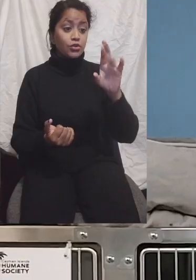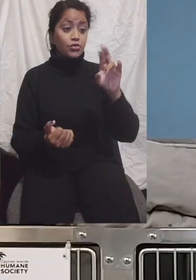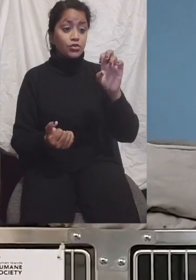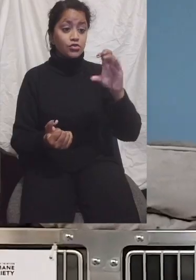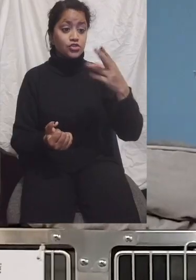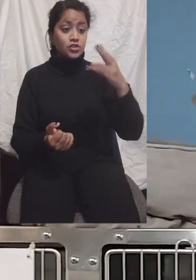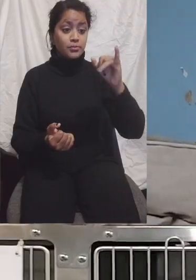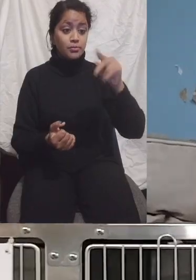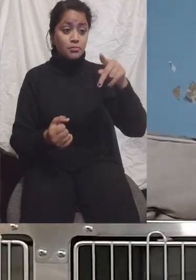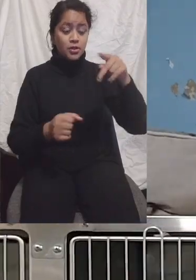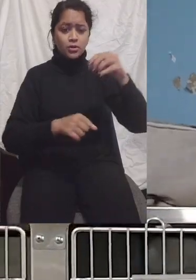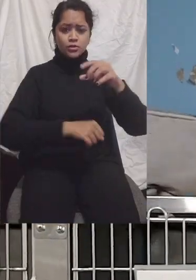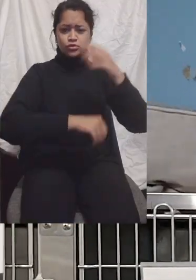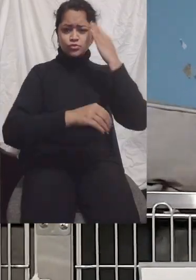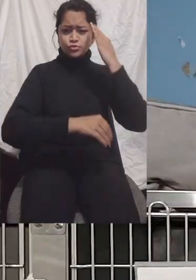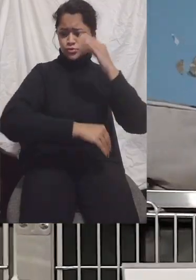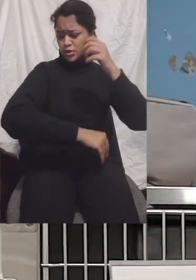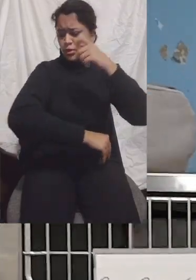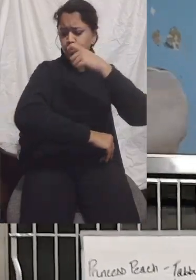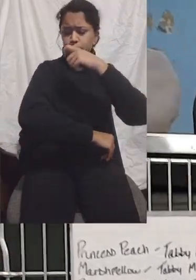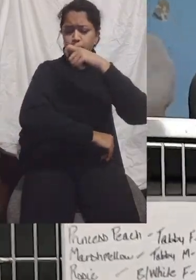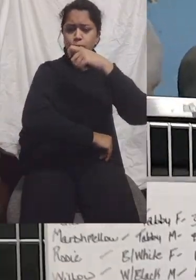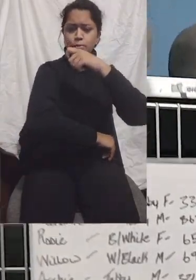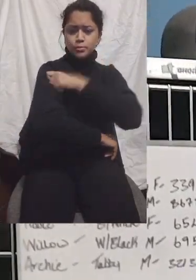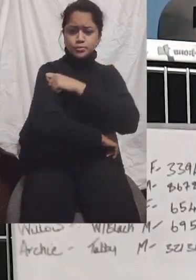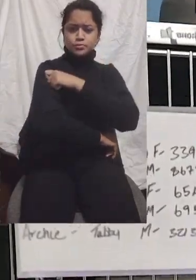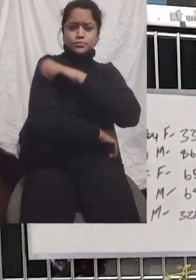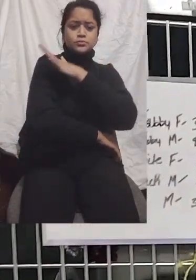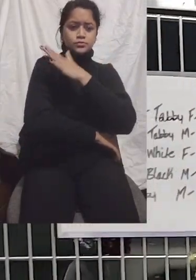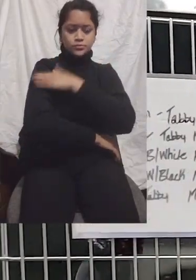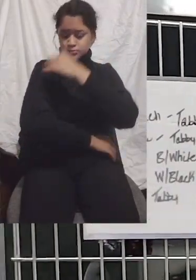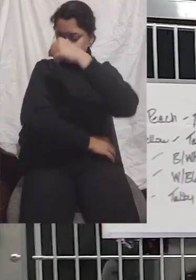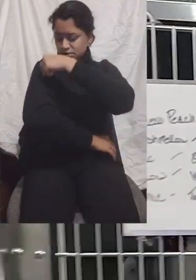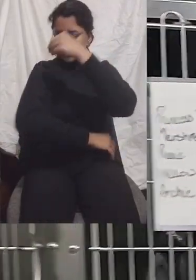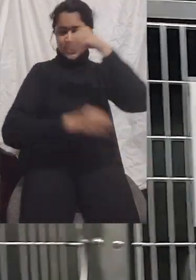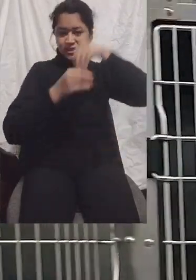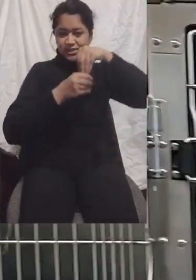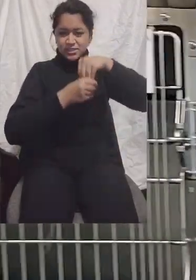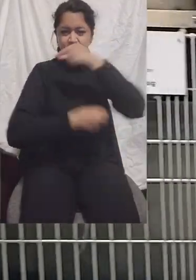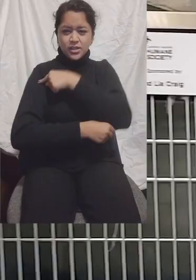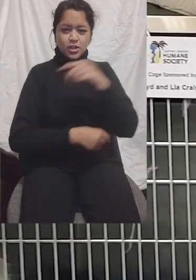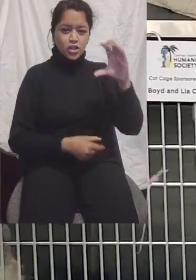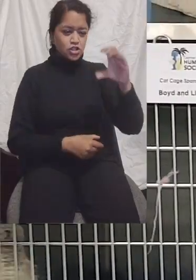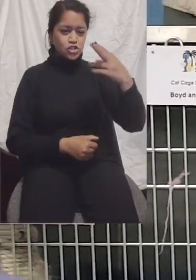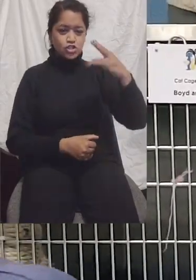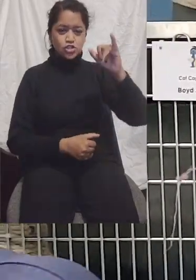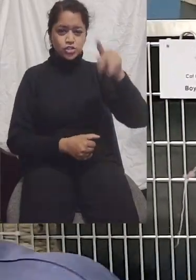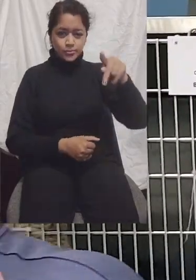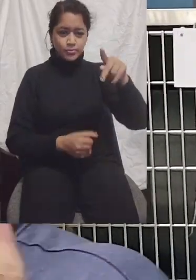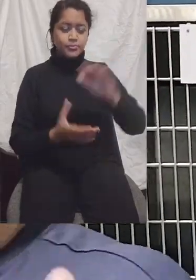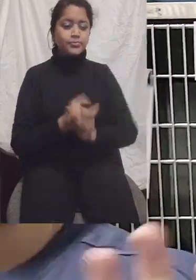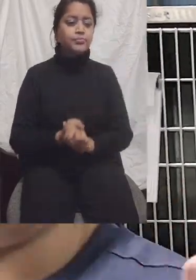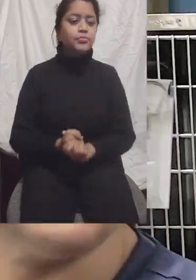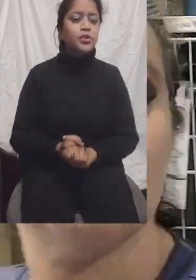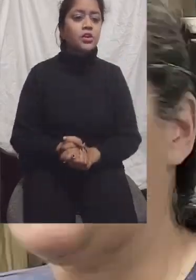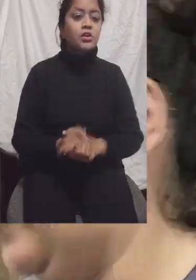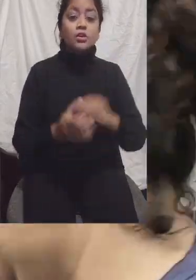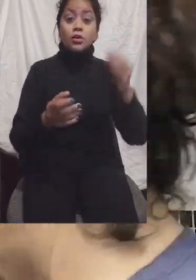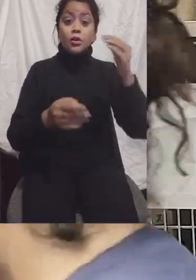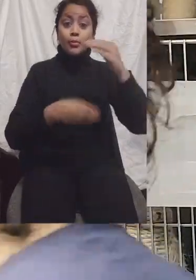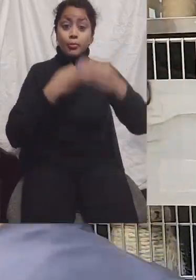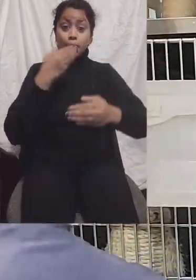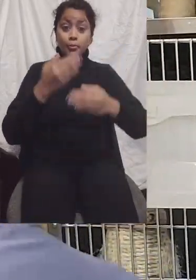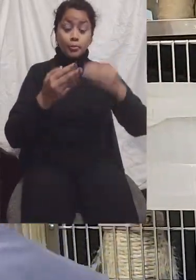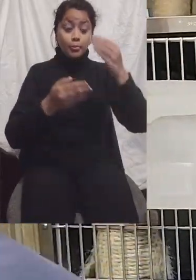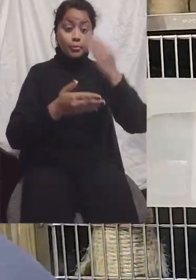microchipped, so we know who they are by the microchip. That's also part of the adoption process, that they're dewormed, vaccinated, spayed, neutered, and